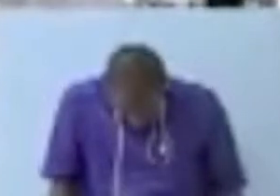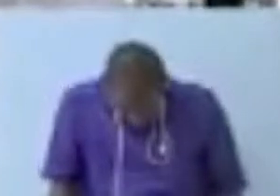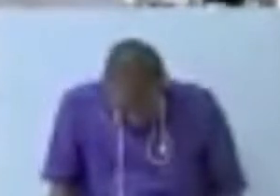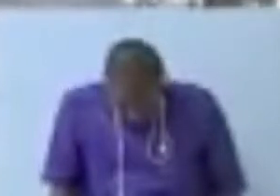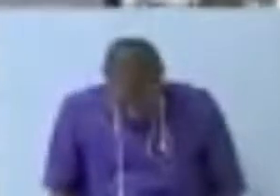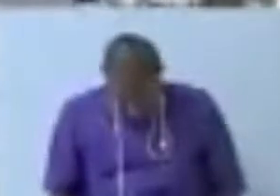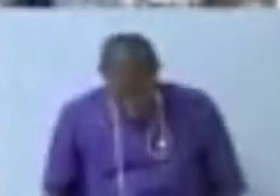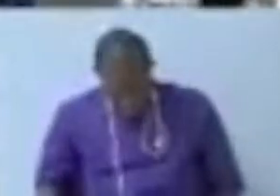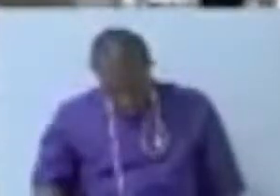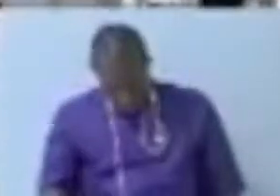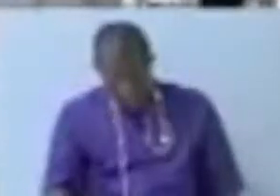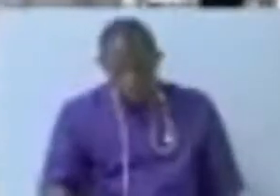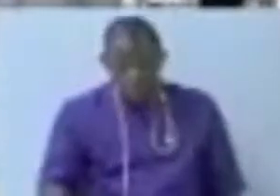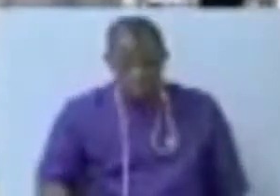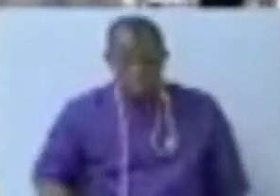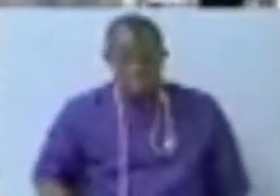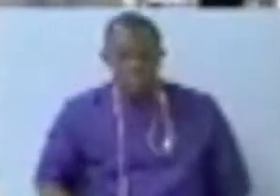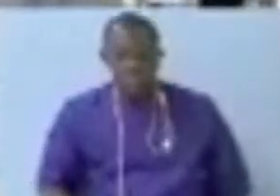meeting.